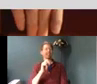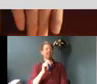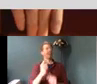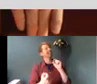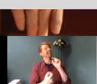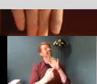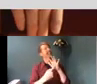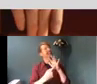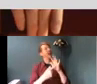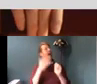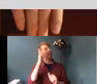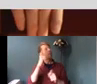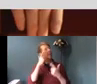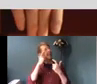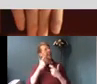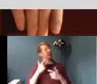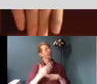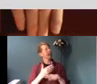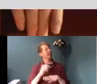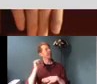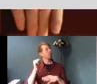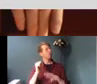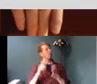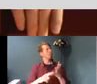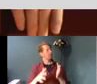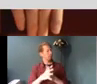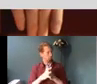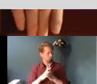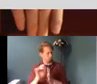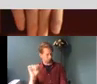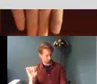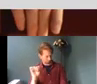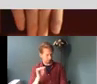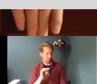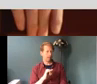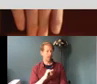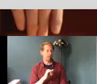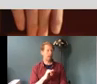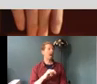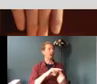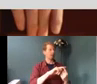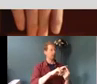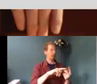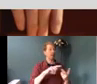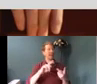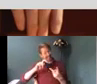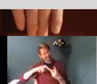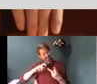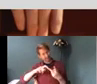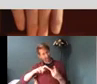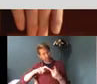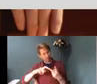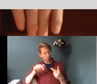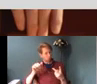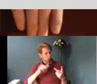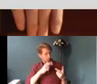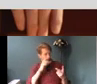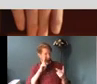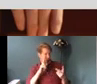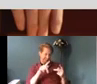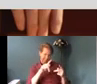Legal Practice in the University of South Wales. We have also on the call, and you should be able to see